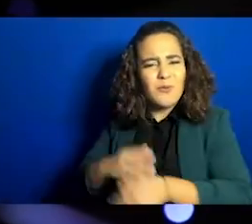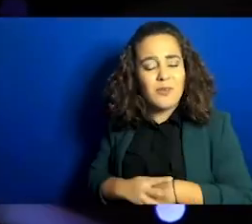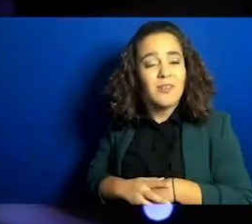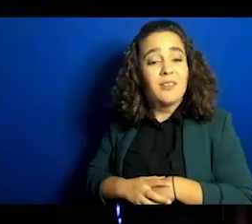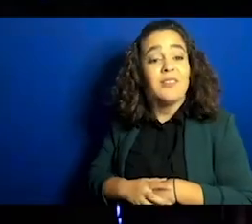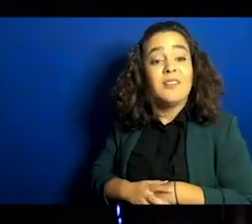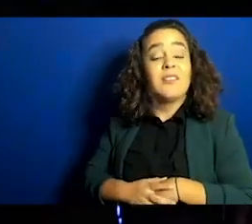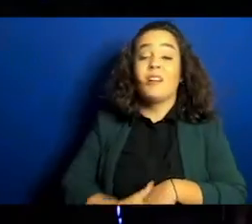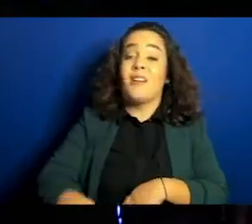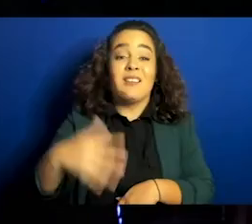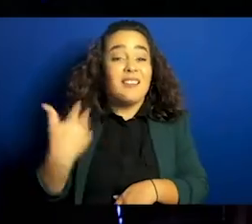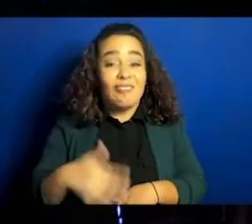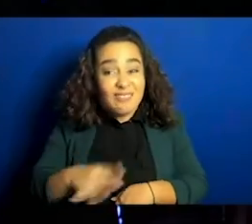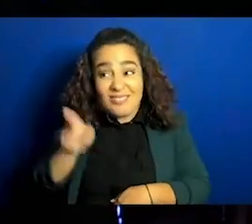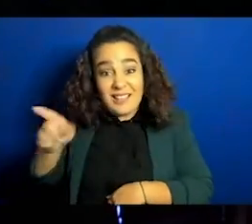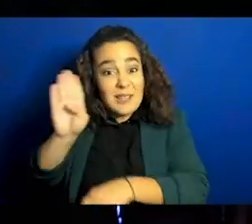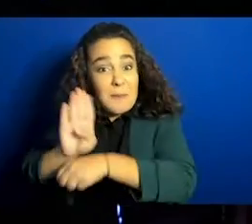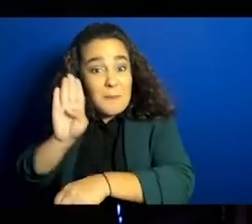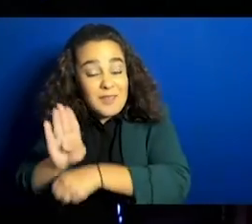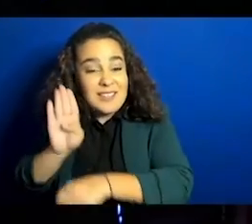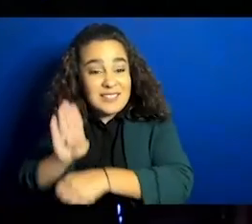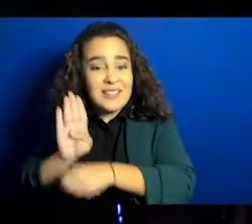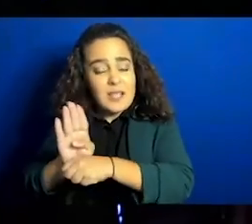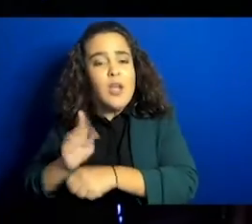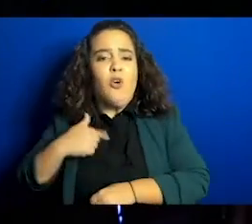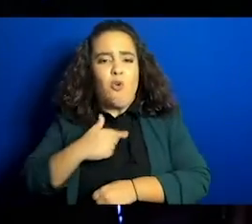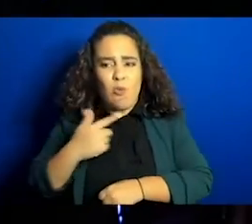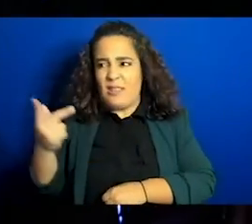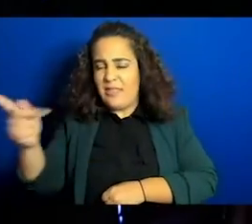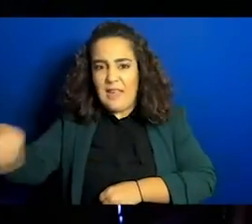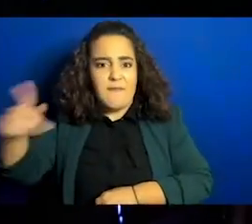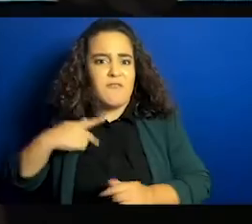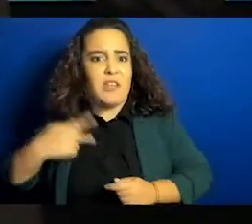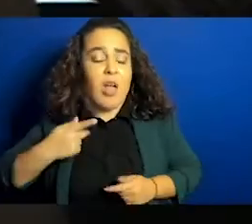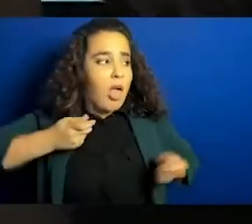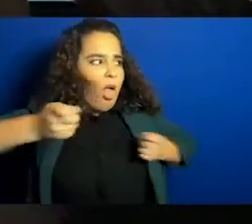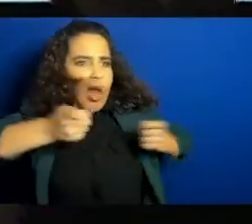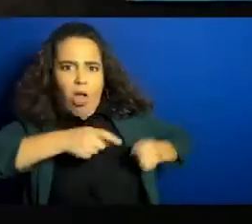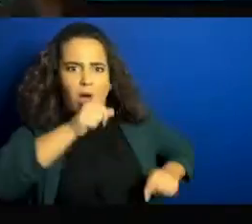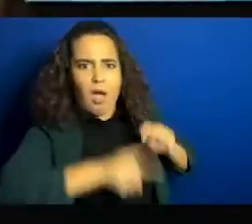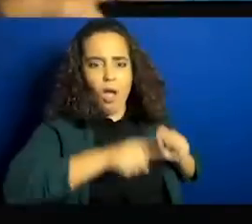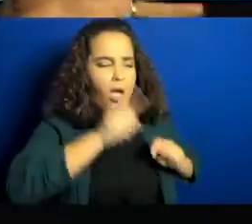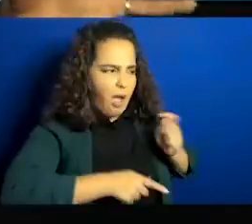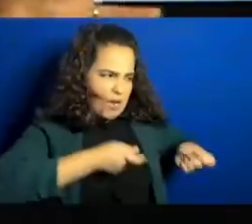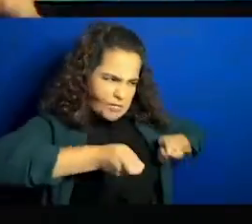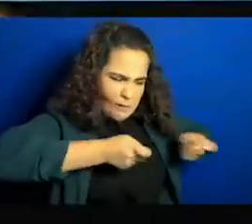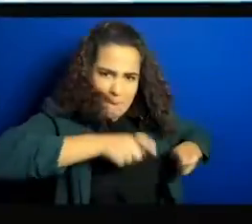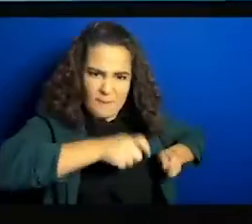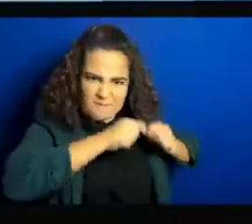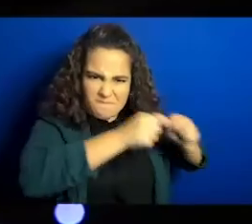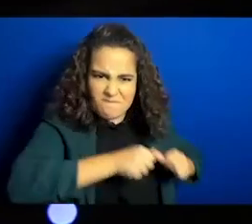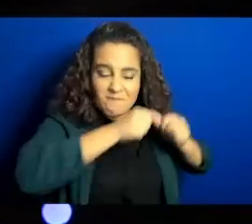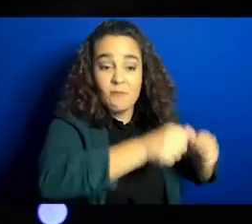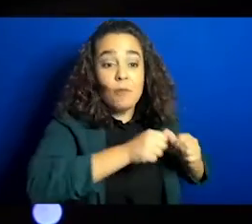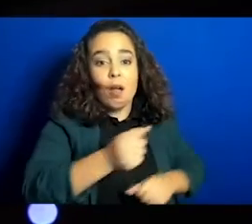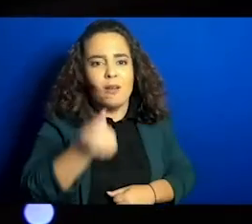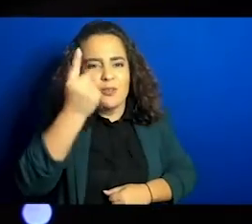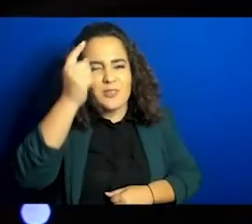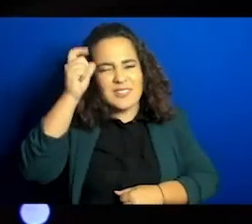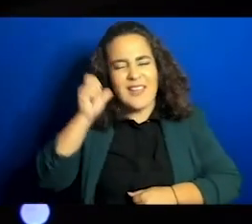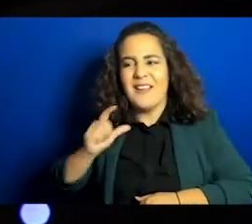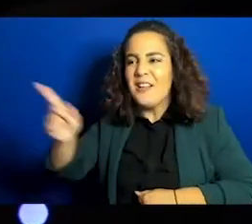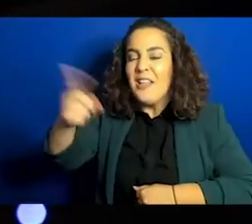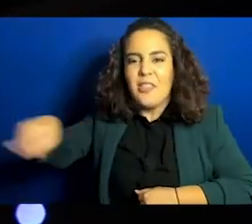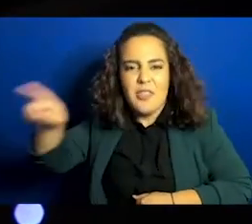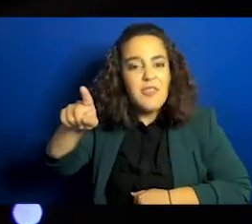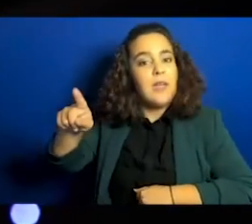approval is a business cloaked beneath the fear of falling off of the edge of control. What's happening outside of that